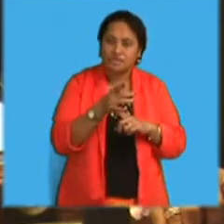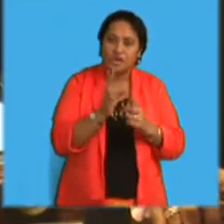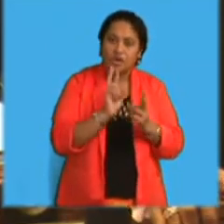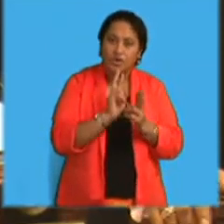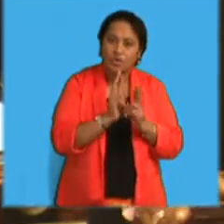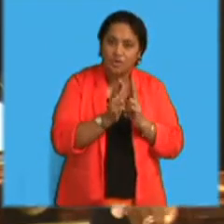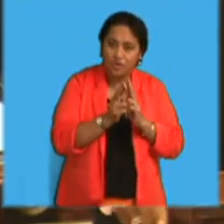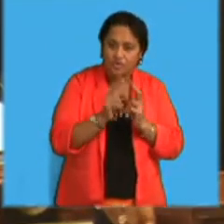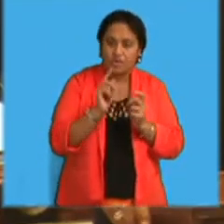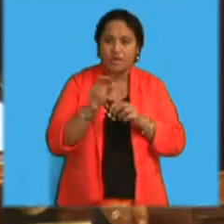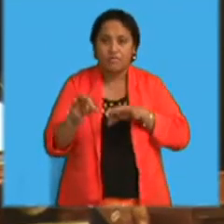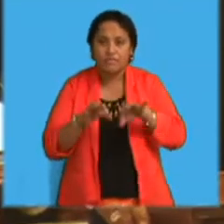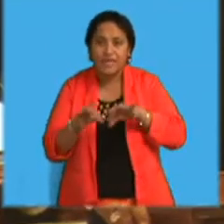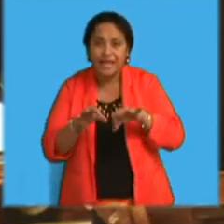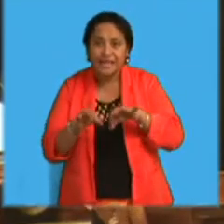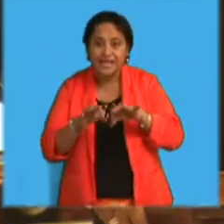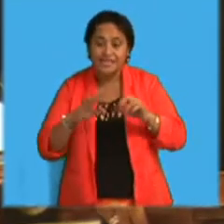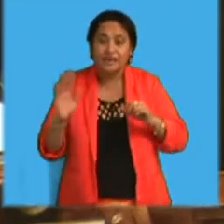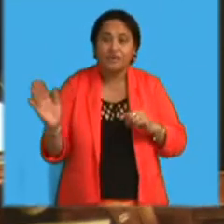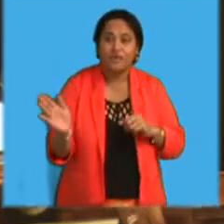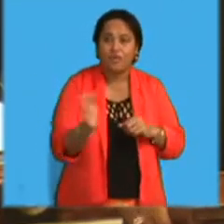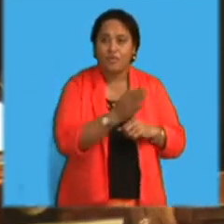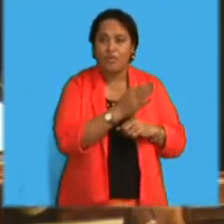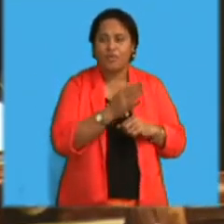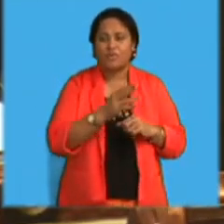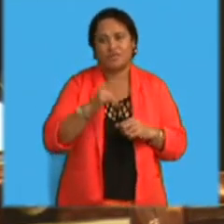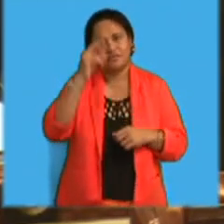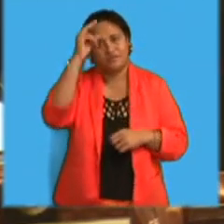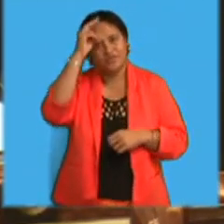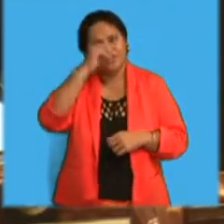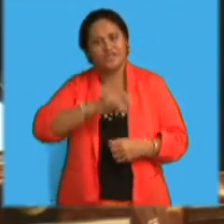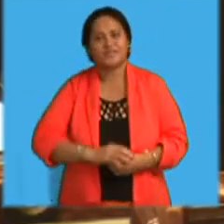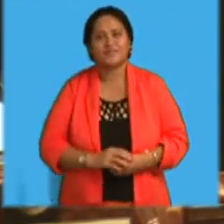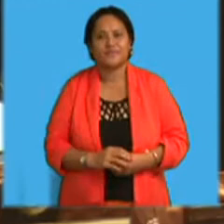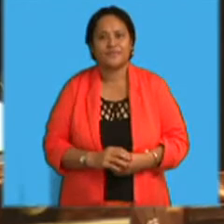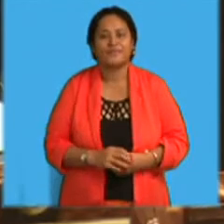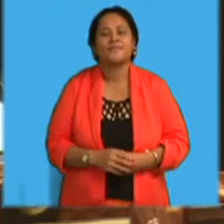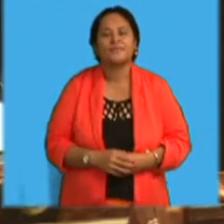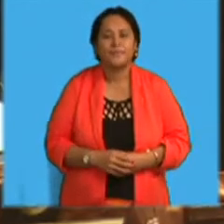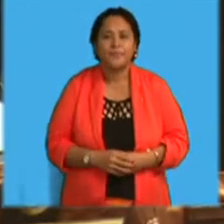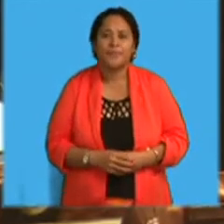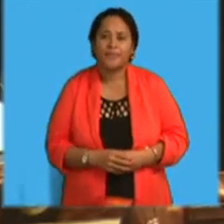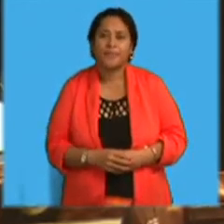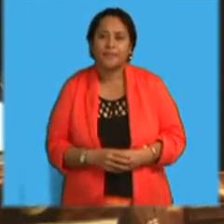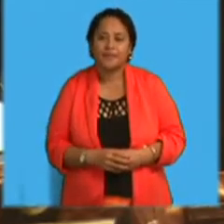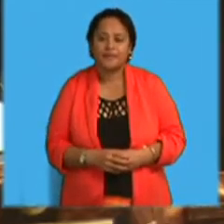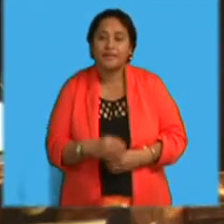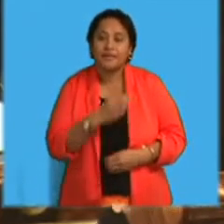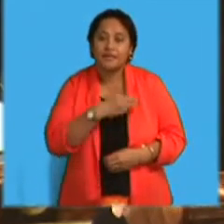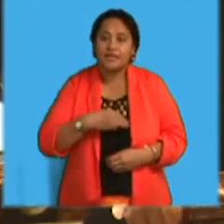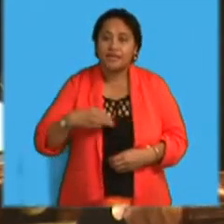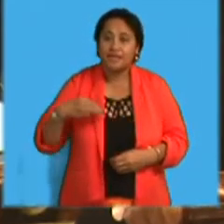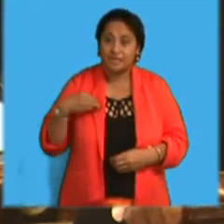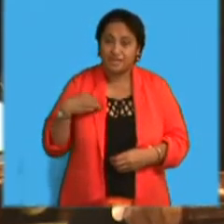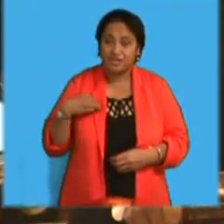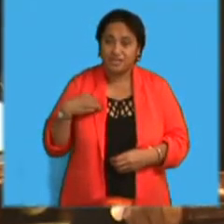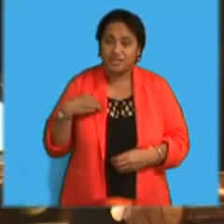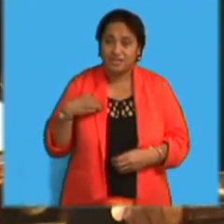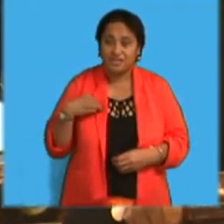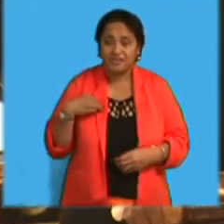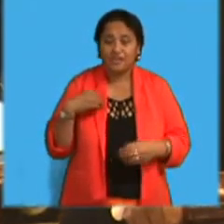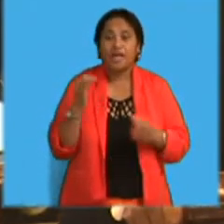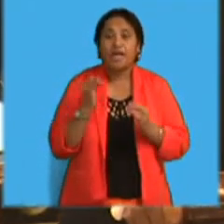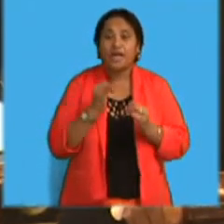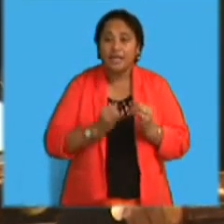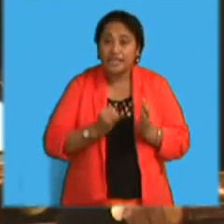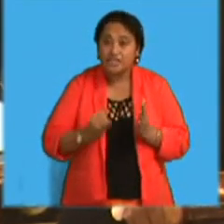financial opportunities for all Fijians. To begin with, Madam Speaker, the Ministry of Industry, Trade and Tourism is taking the lead